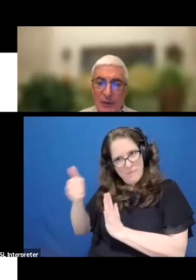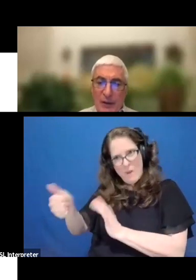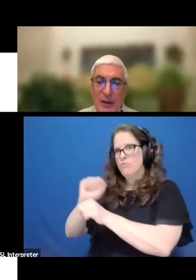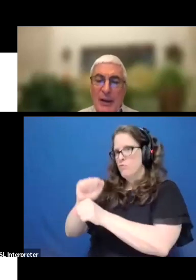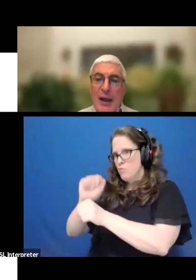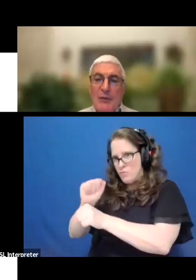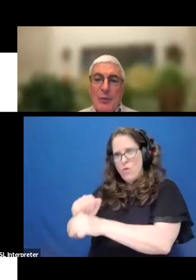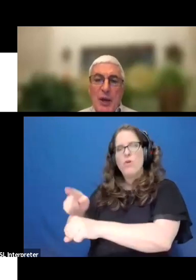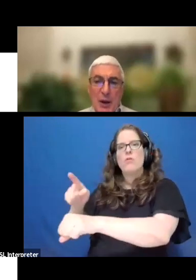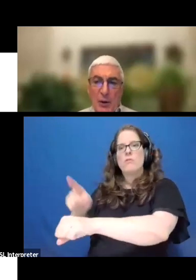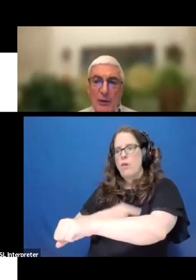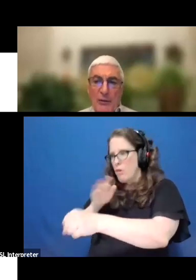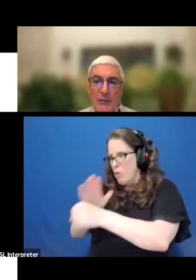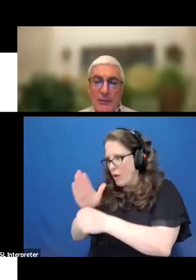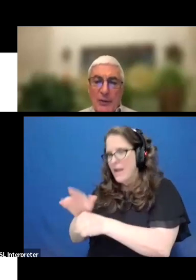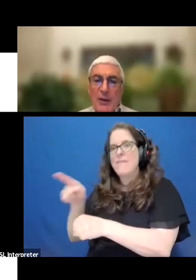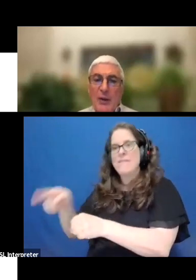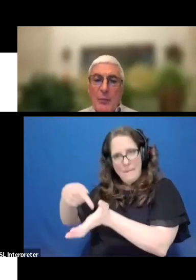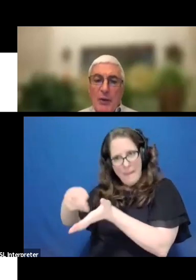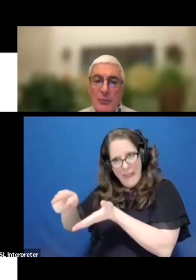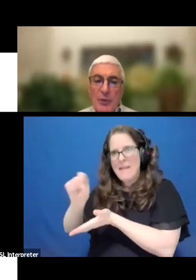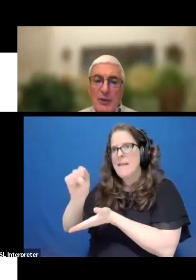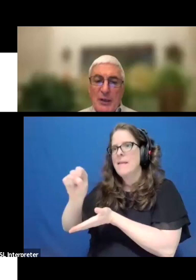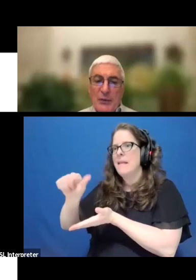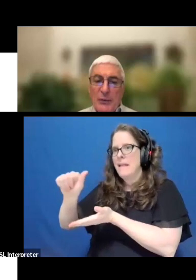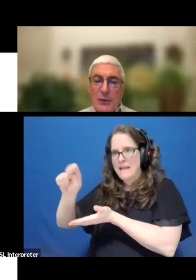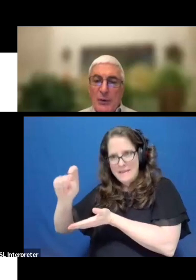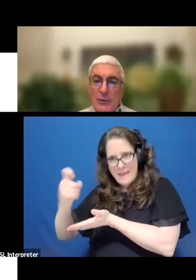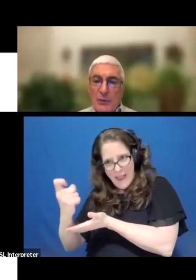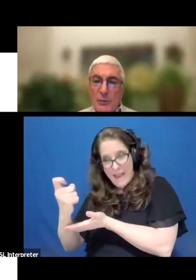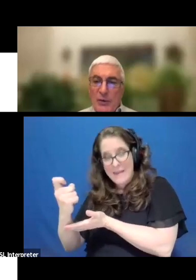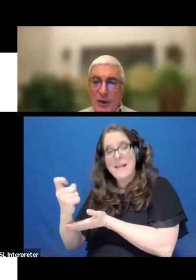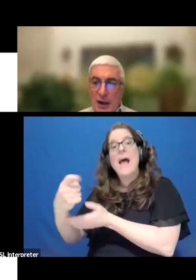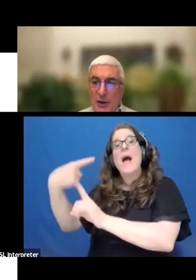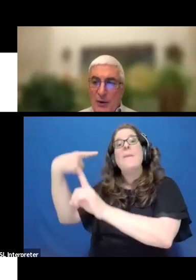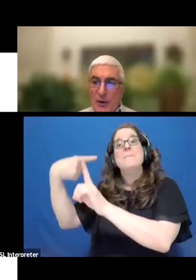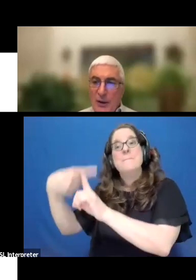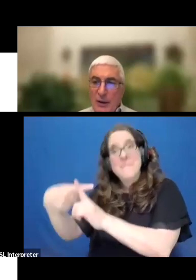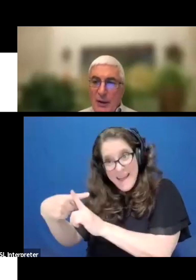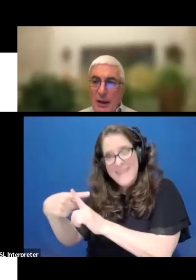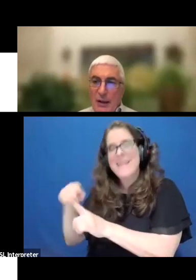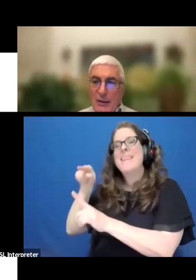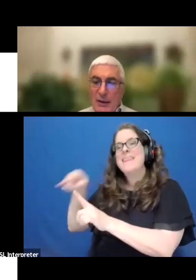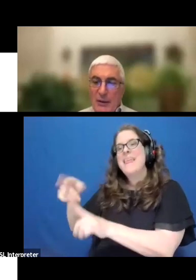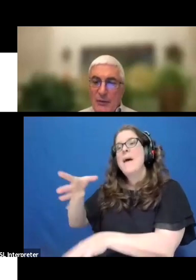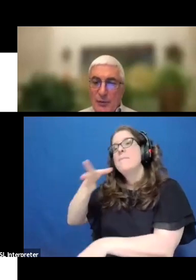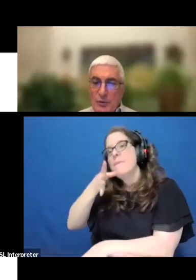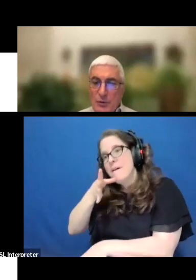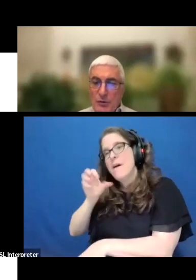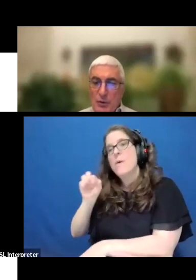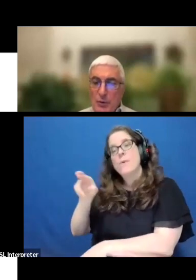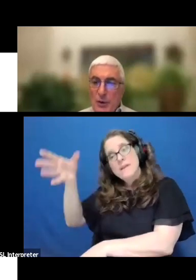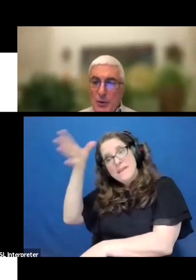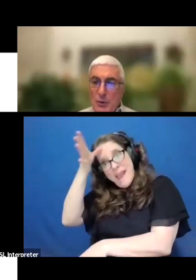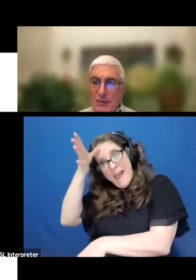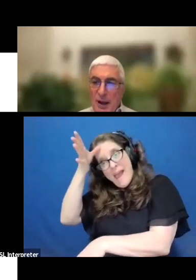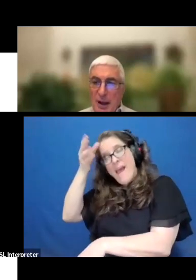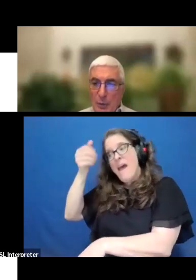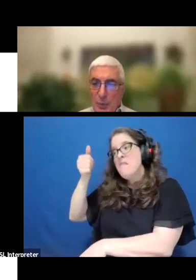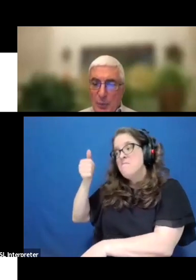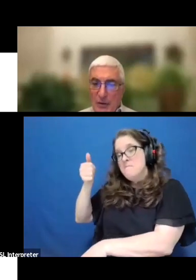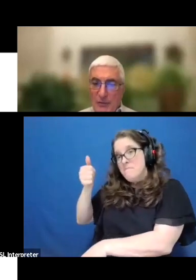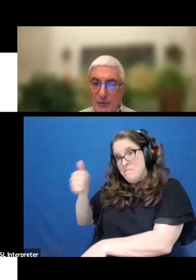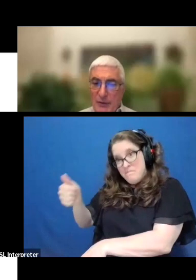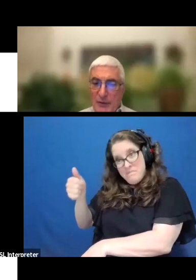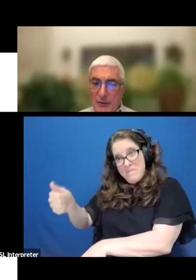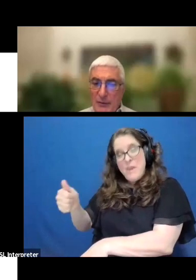enough. And the parent must be either retired and getting Social Security